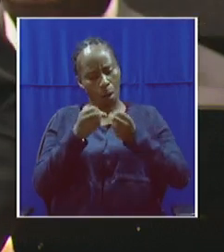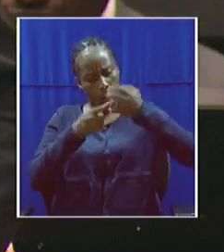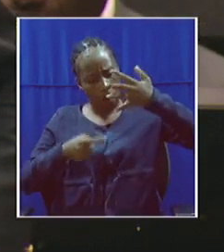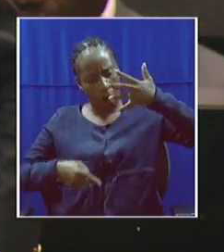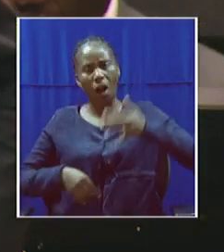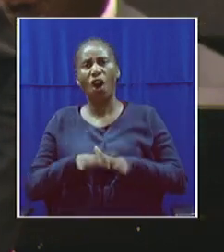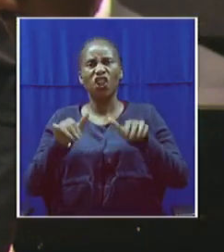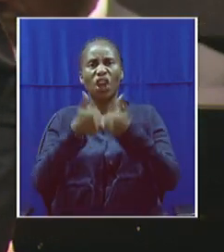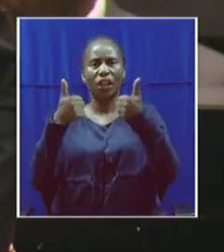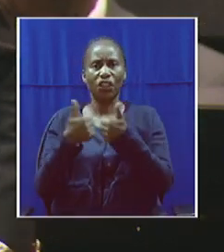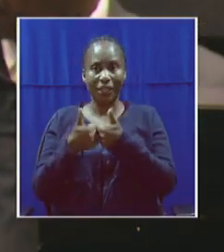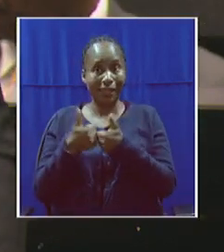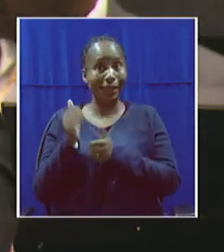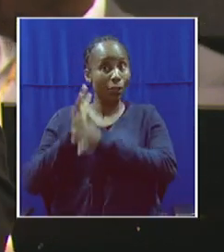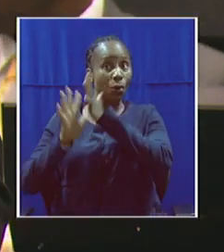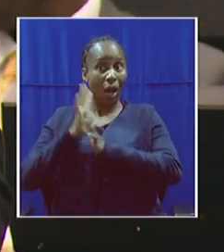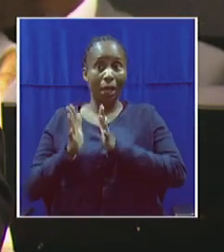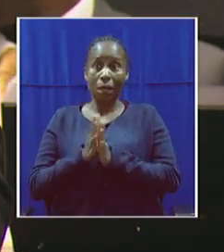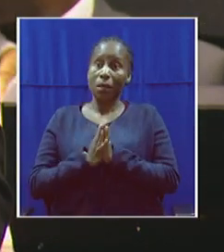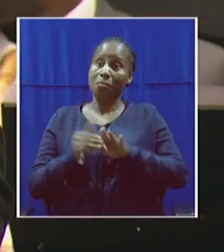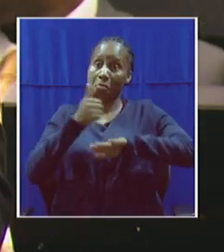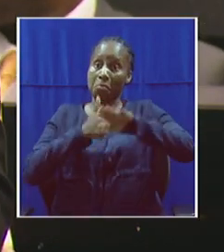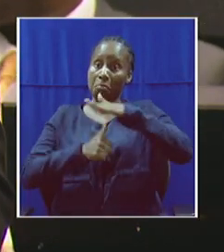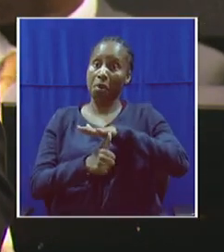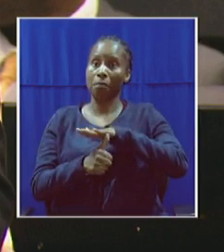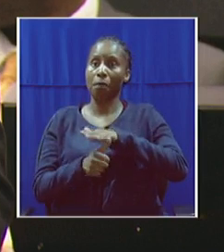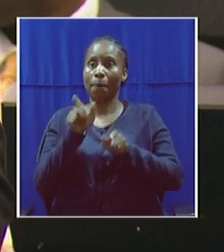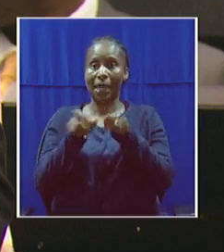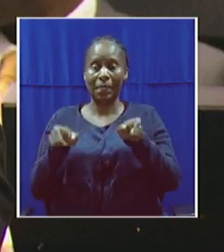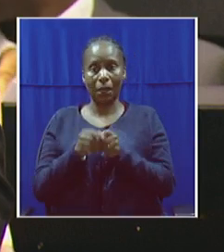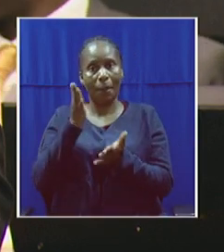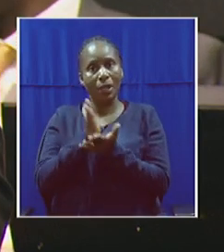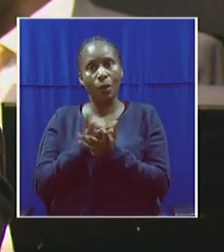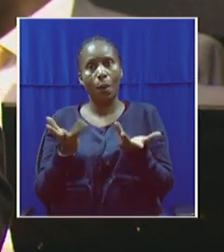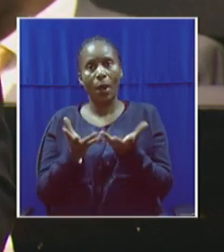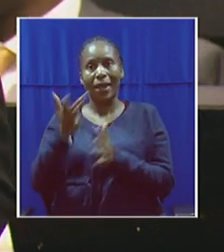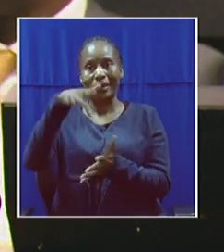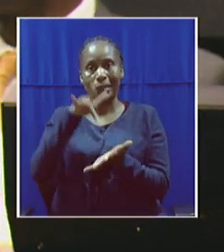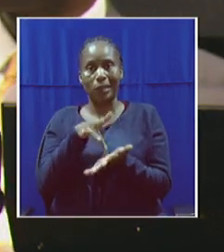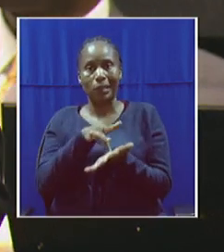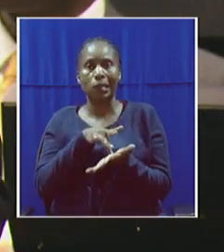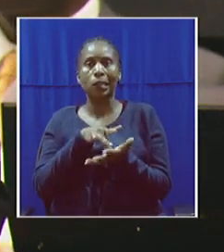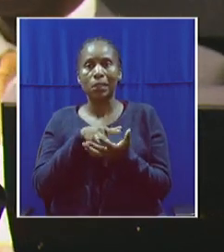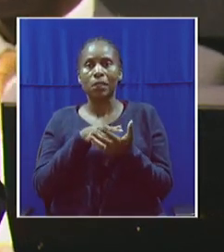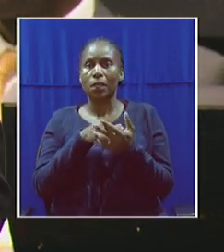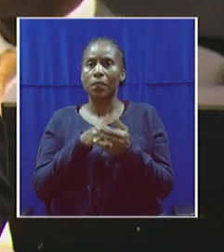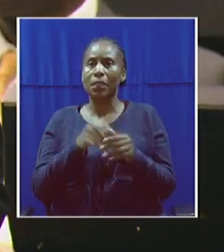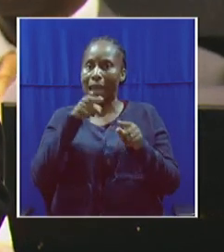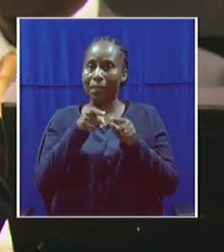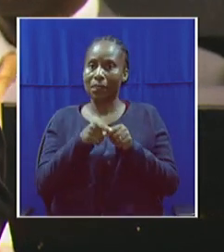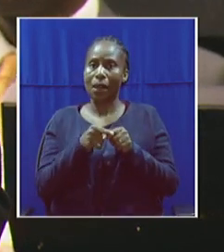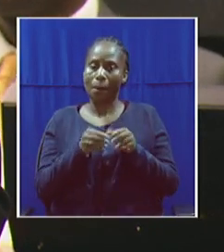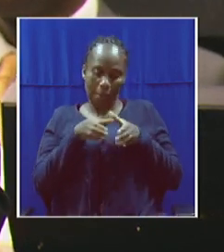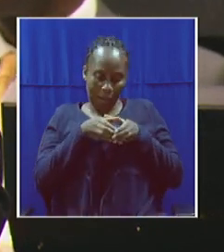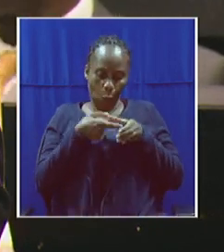by historically disadvantaged person in particular in a sector in which is largely skewed to a minority of our